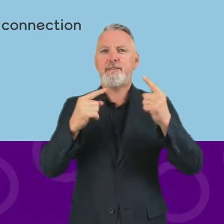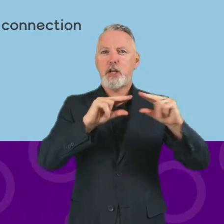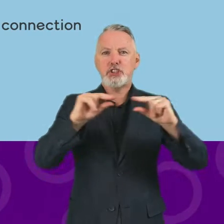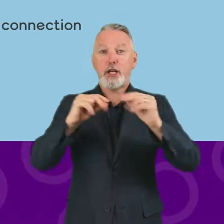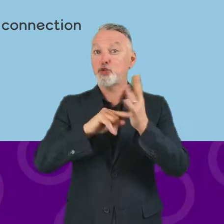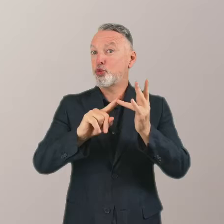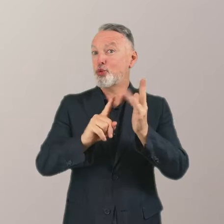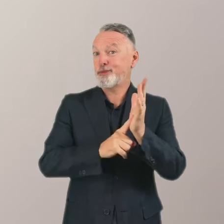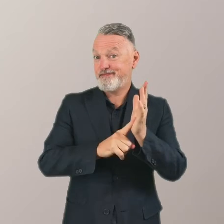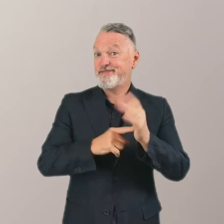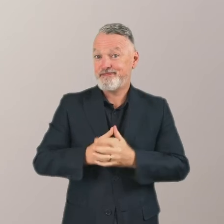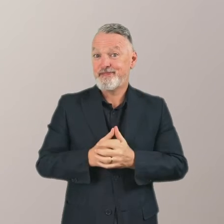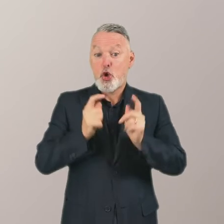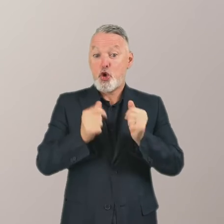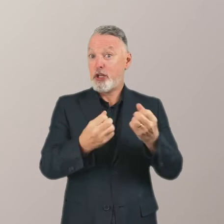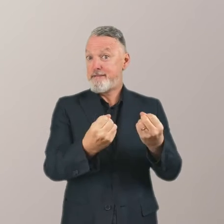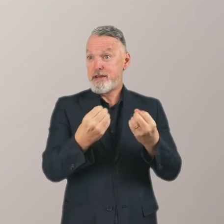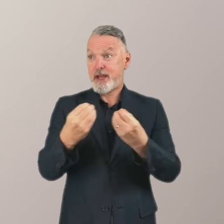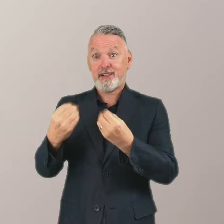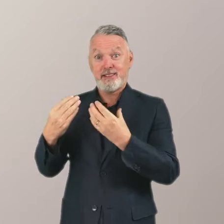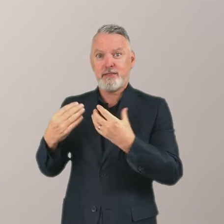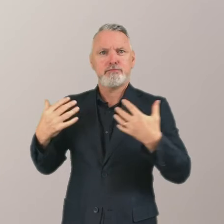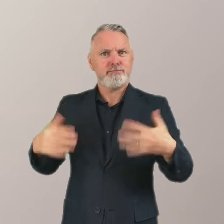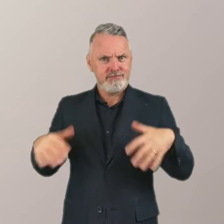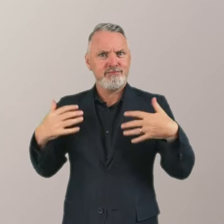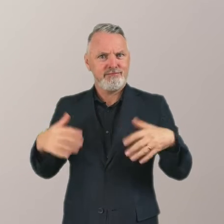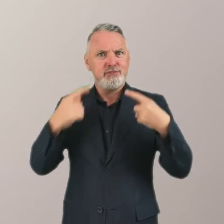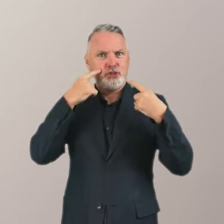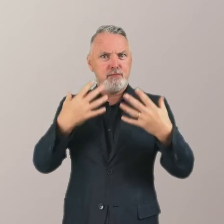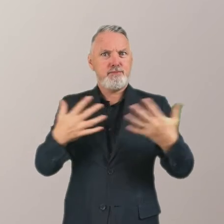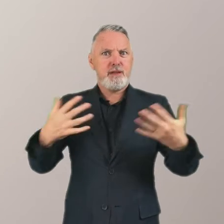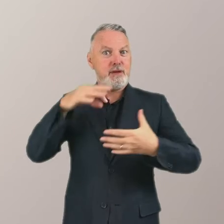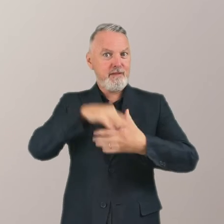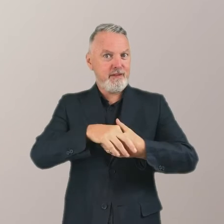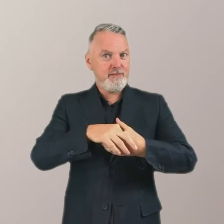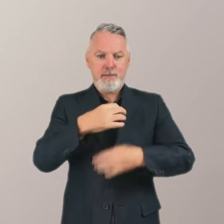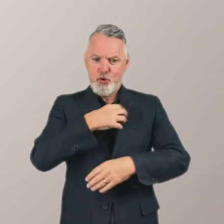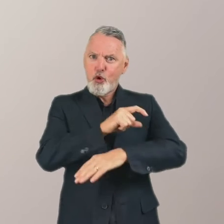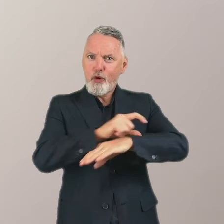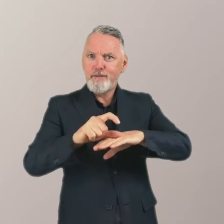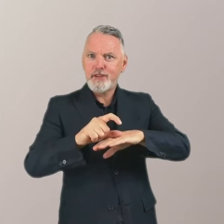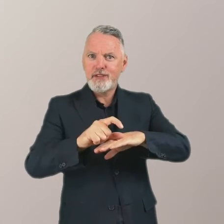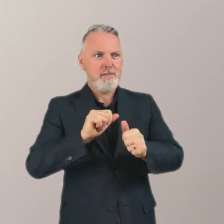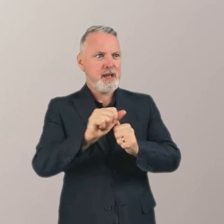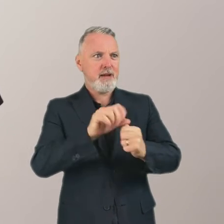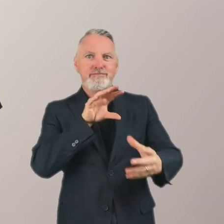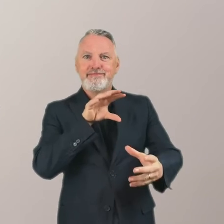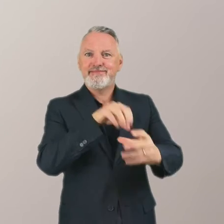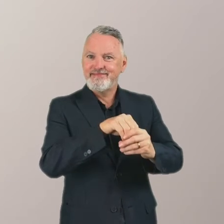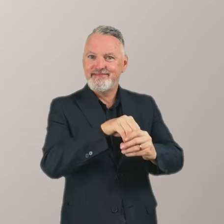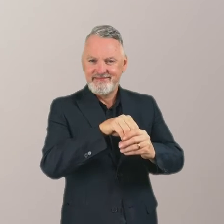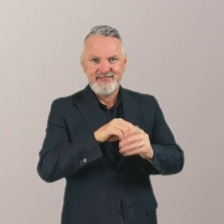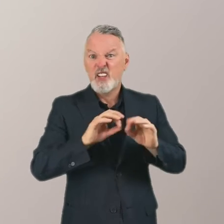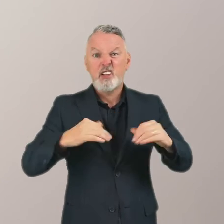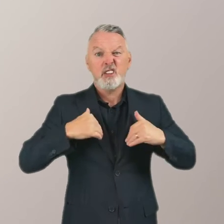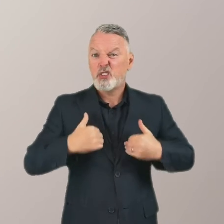adaptive interfaces. Early feedback from our customers has highlighted benefits that include increased confidence, higher social engagement, reduced